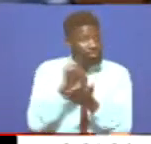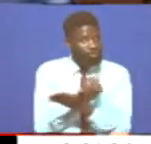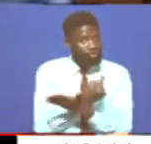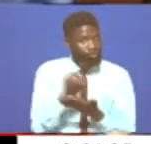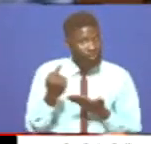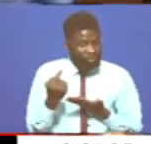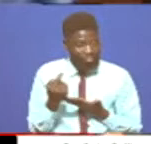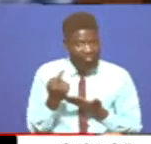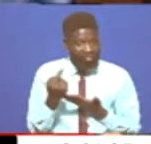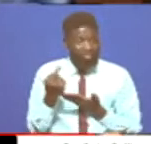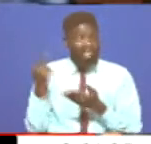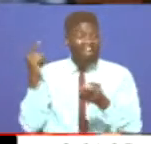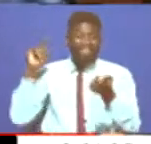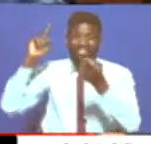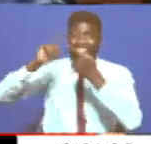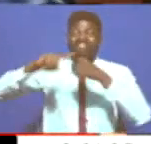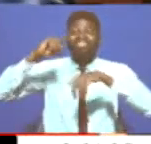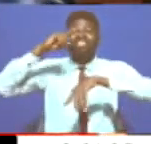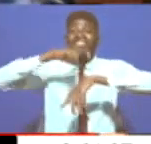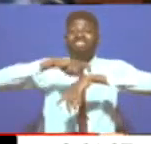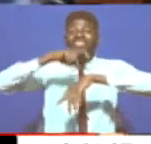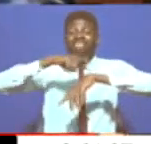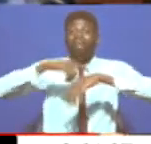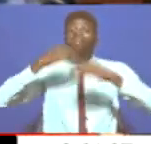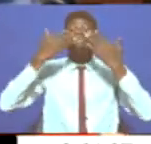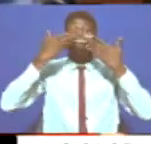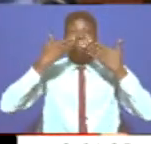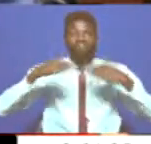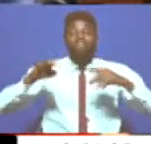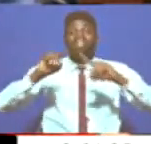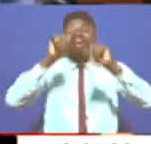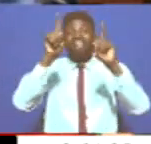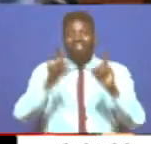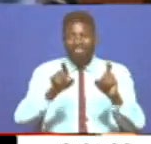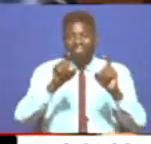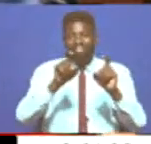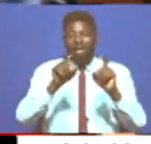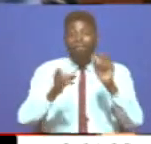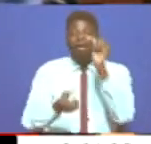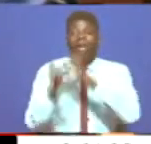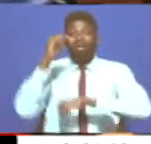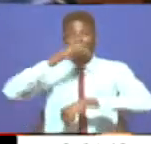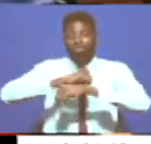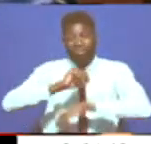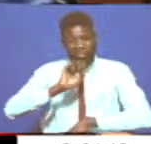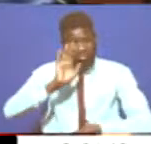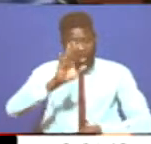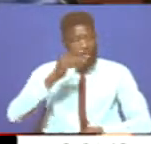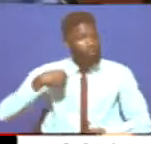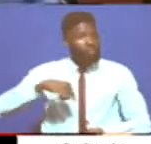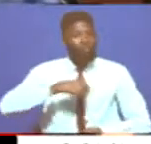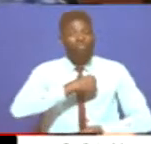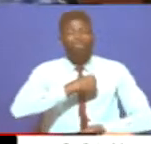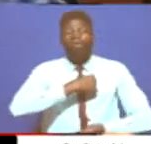up until the end of the examination period for high school, we shall not allow